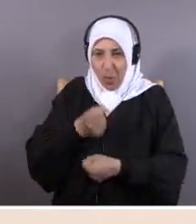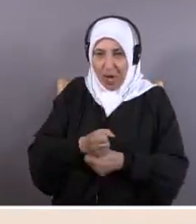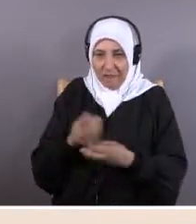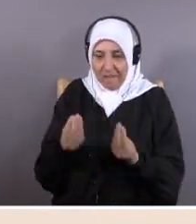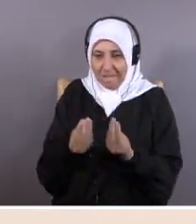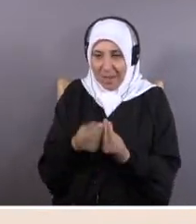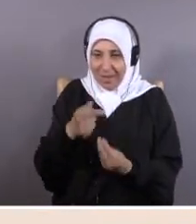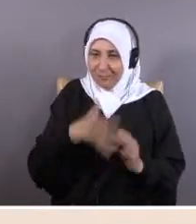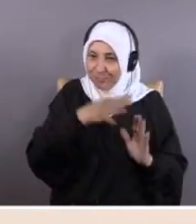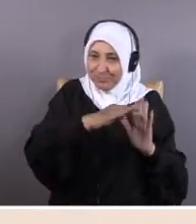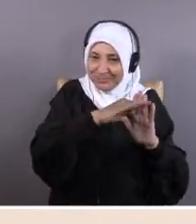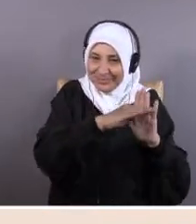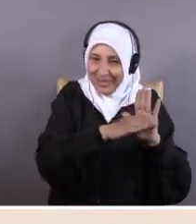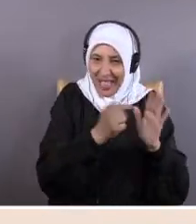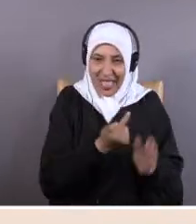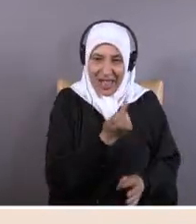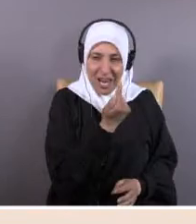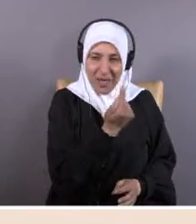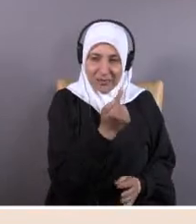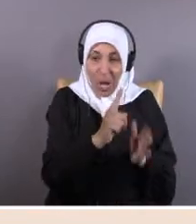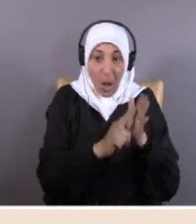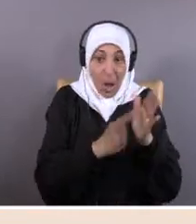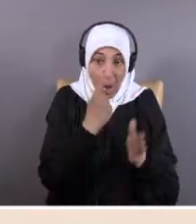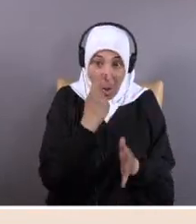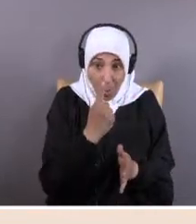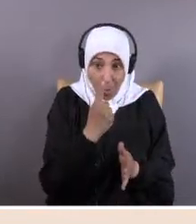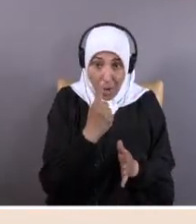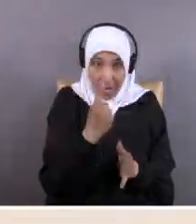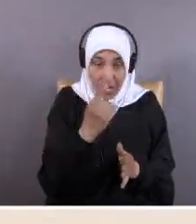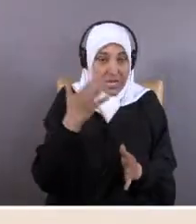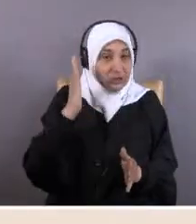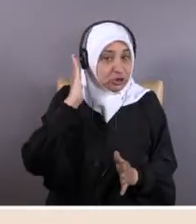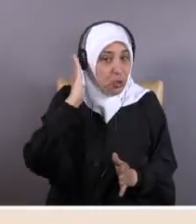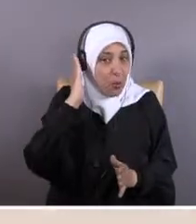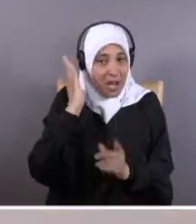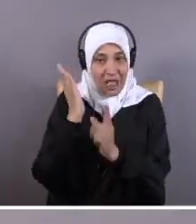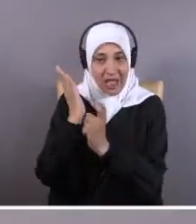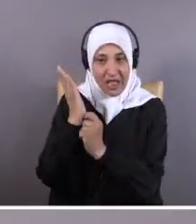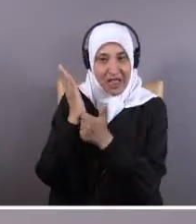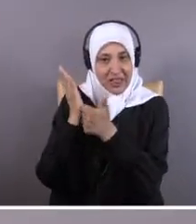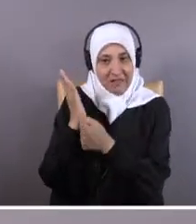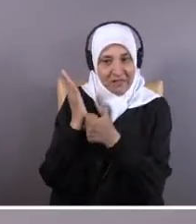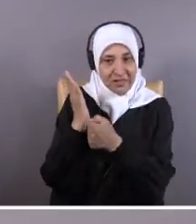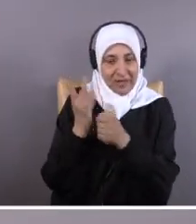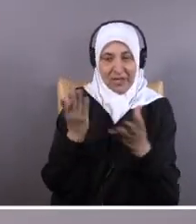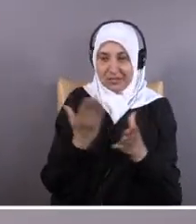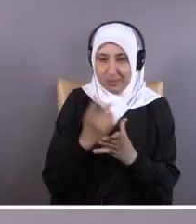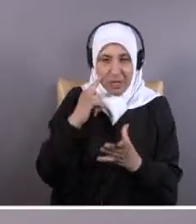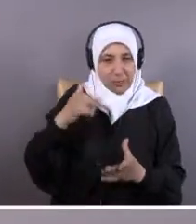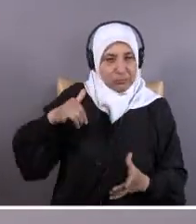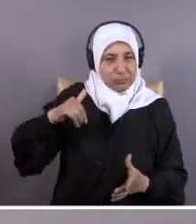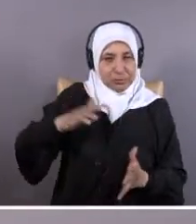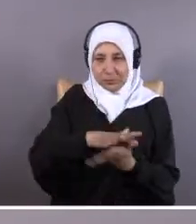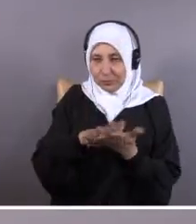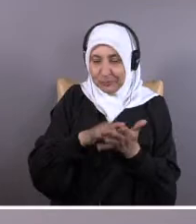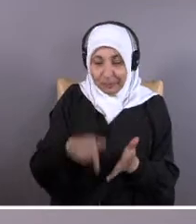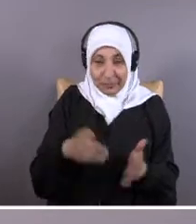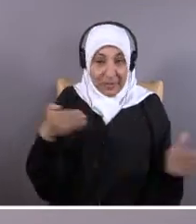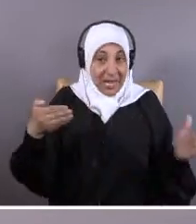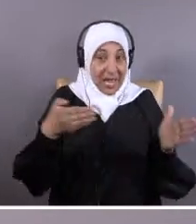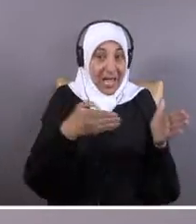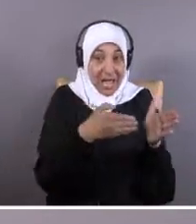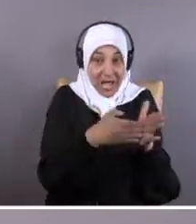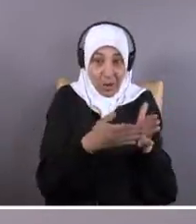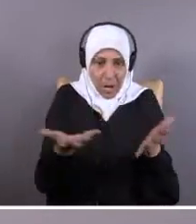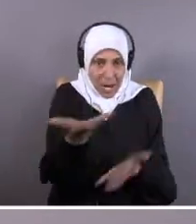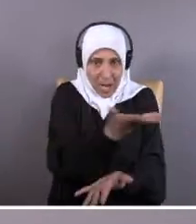you first to please turn your mobile phones off, as the session we're about to hear and the conversations we're about